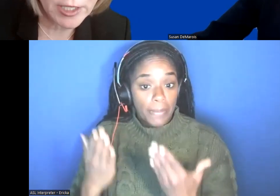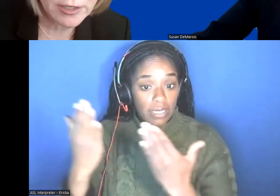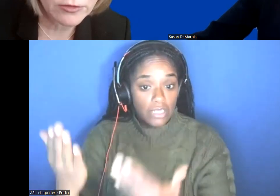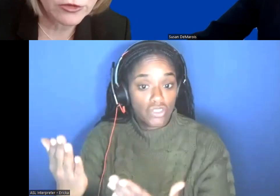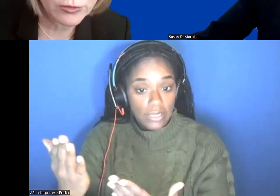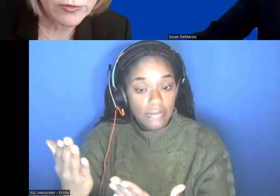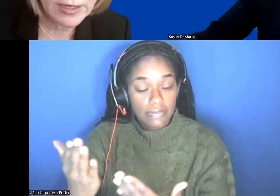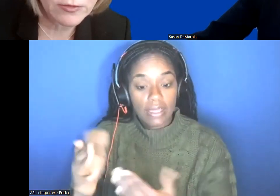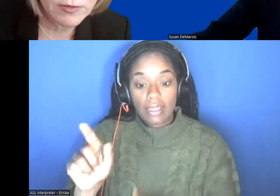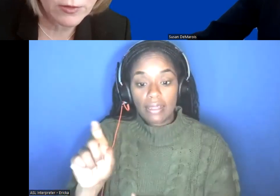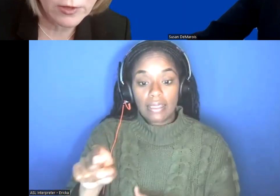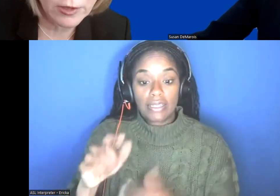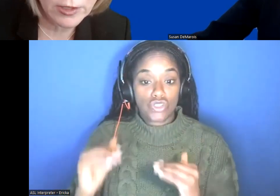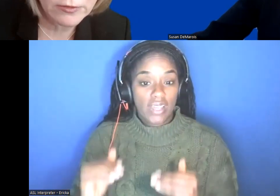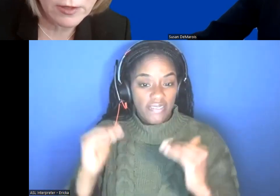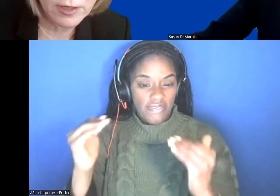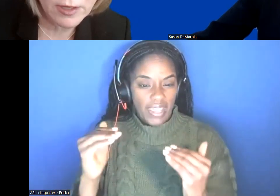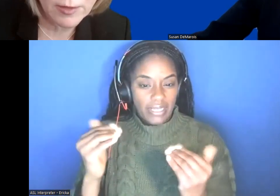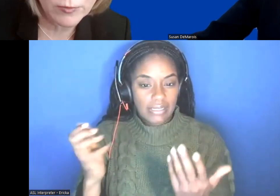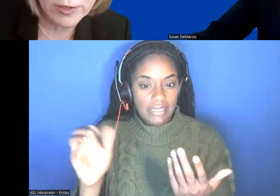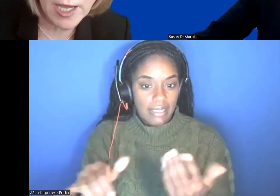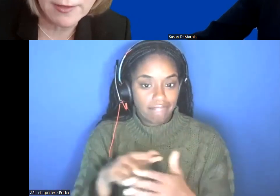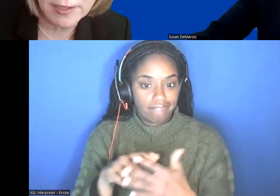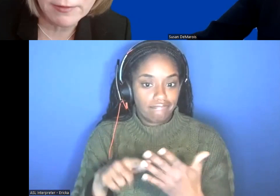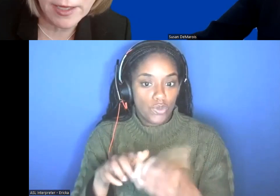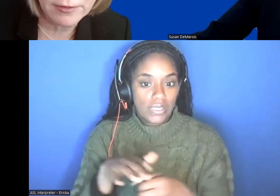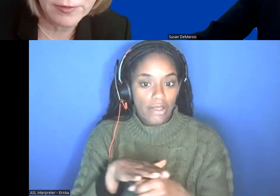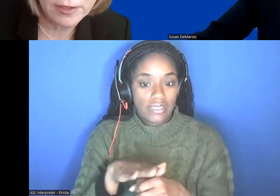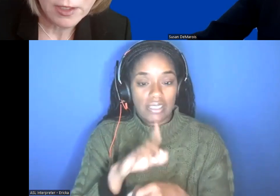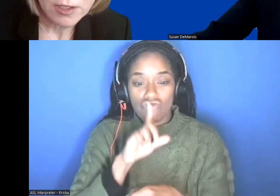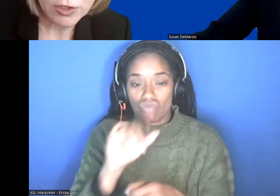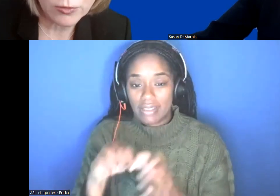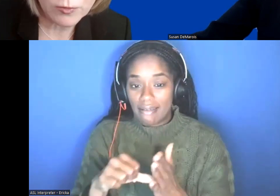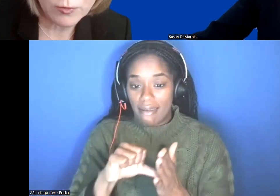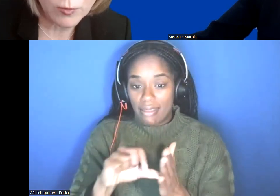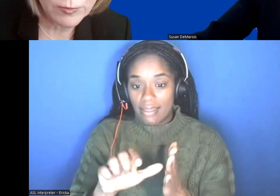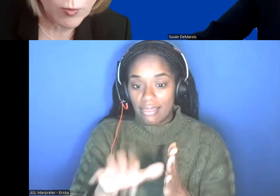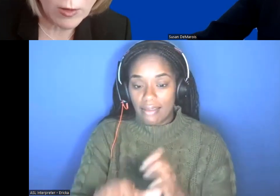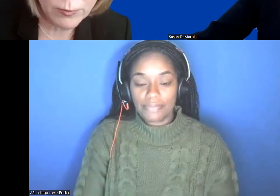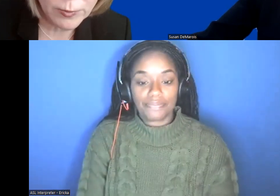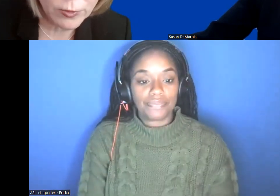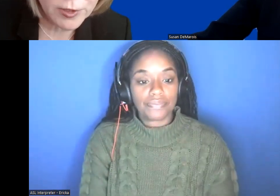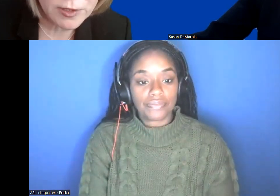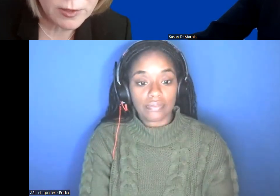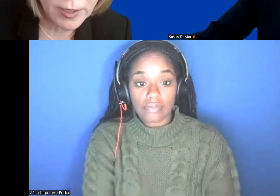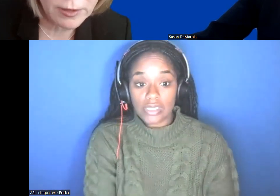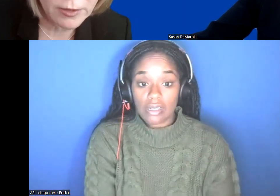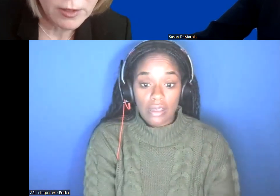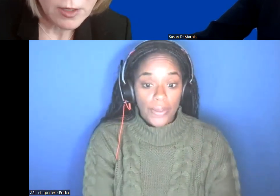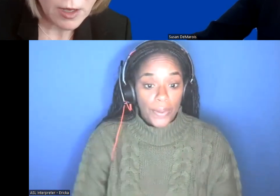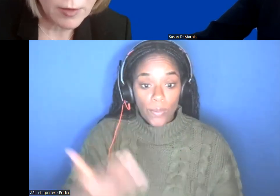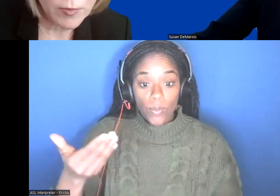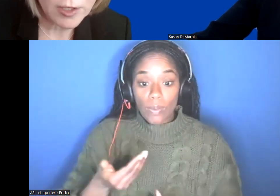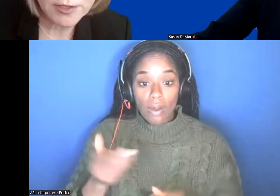are needed to advance in those areas. And really highlighting that, I think, would welcome people to participate